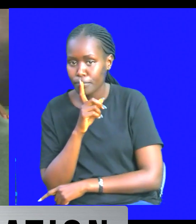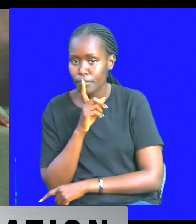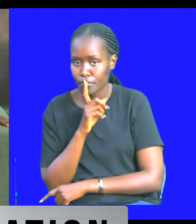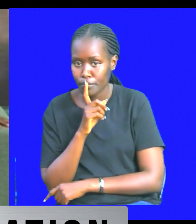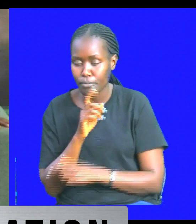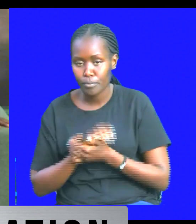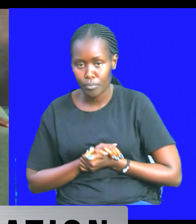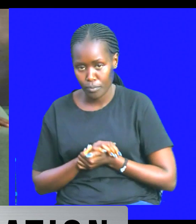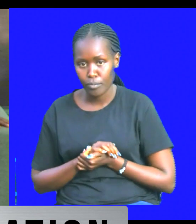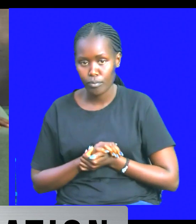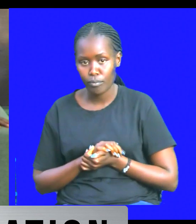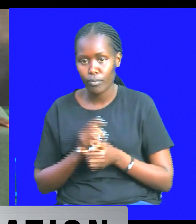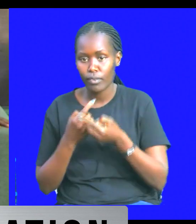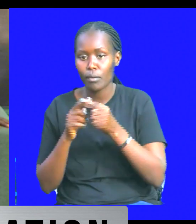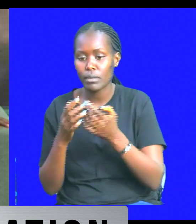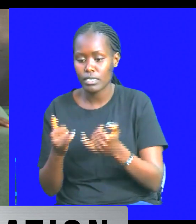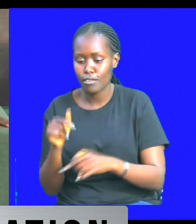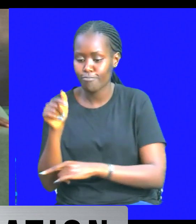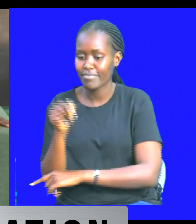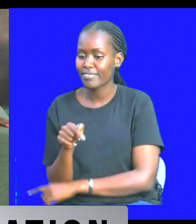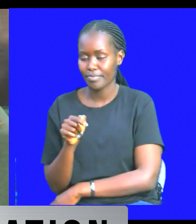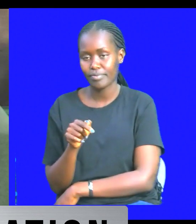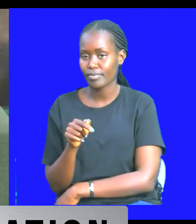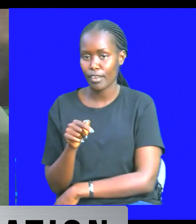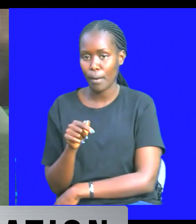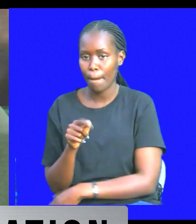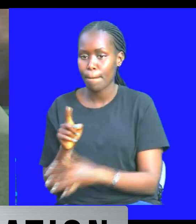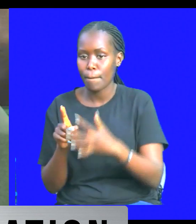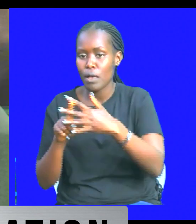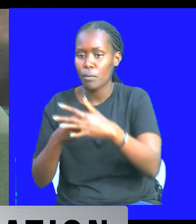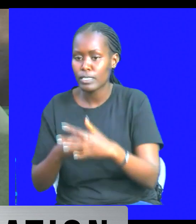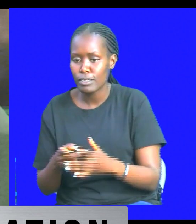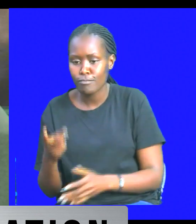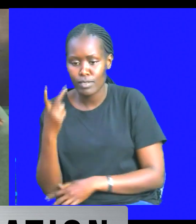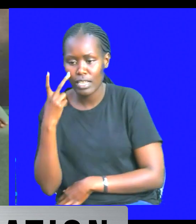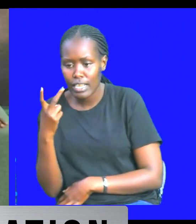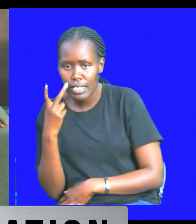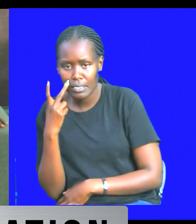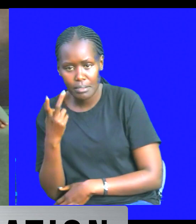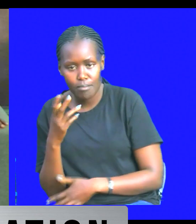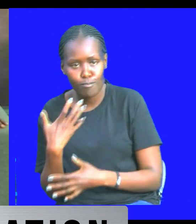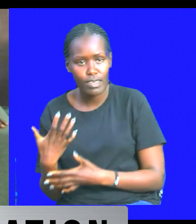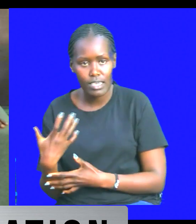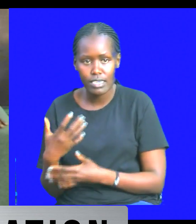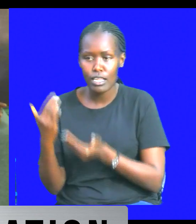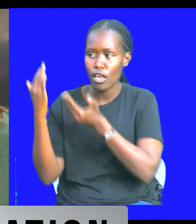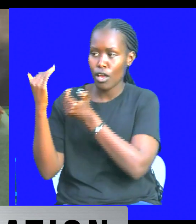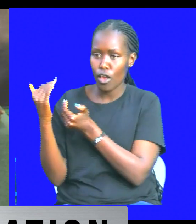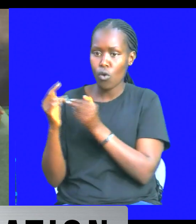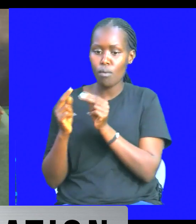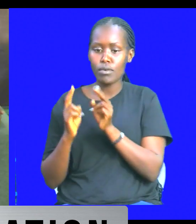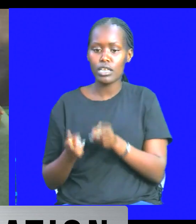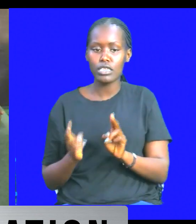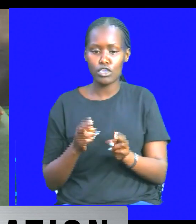was still there. But now this one, when you begin to see some cracks and what have you, I hope it's just the normal way